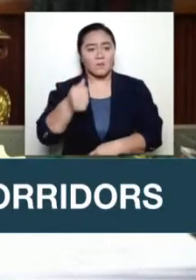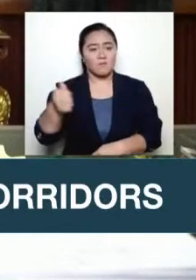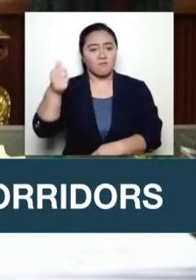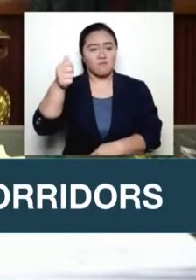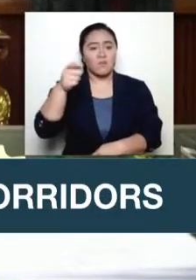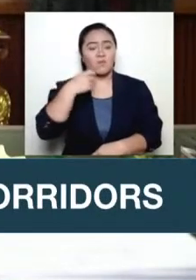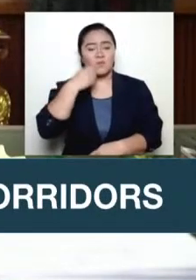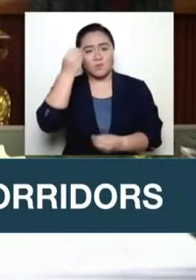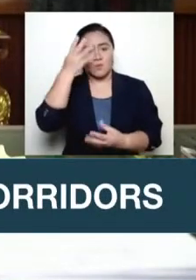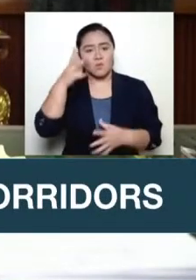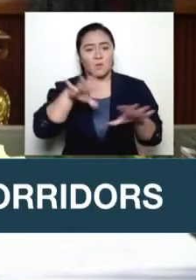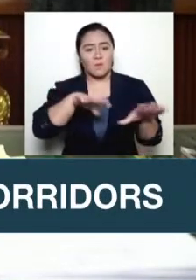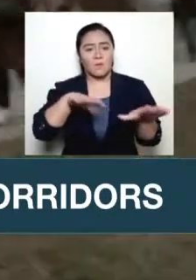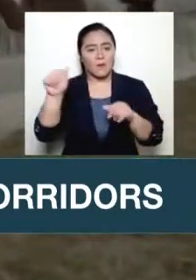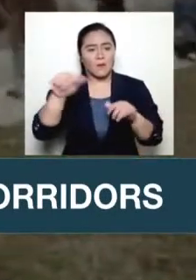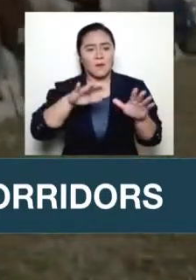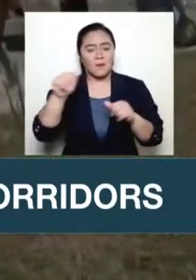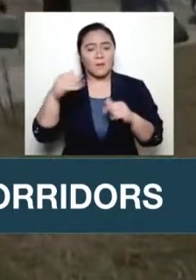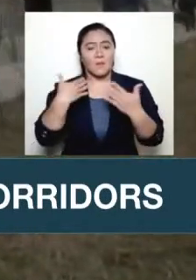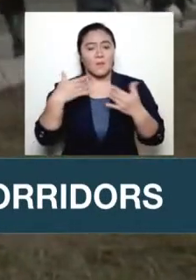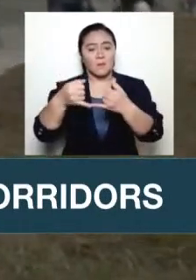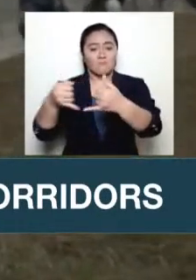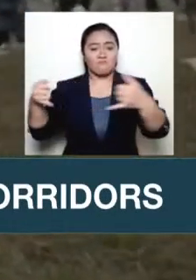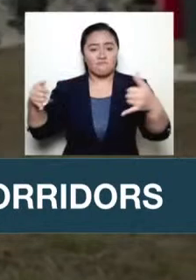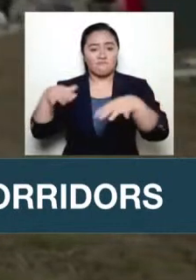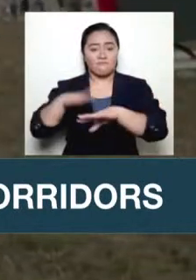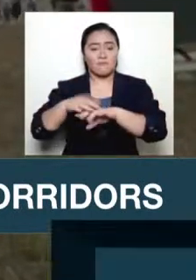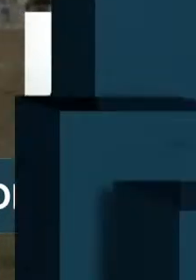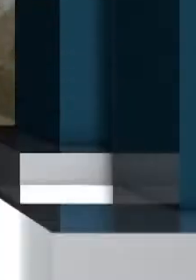the evacuation corridors proposed by Russia.